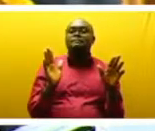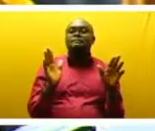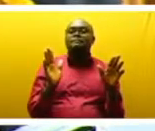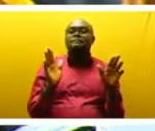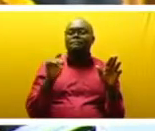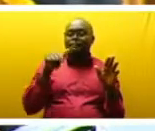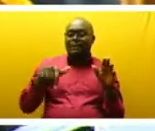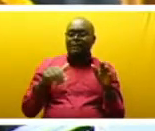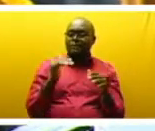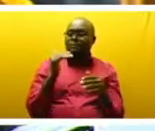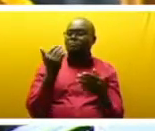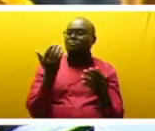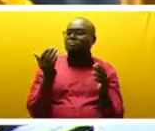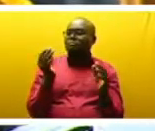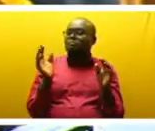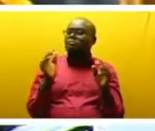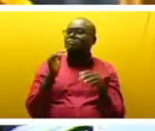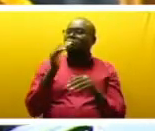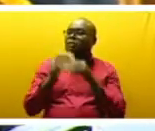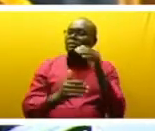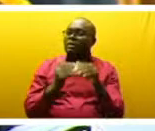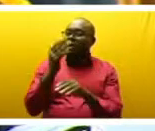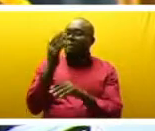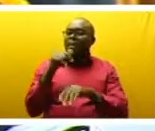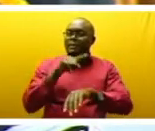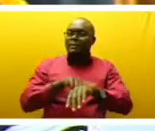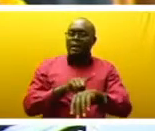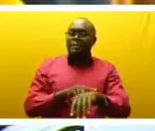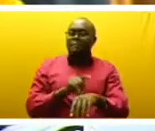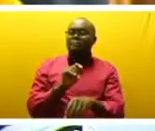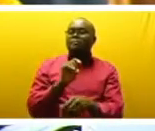these proceedings at least by midday.